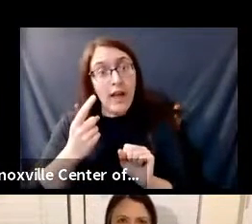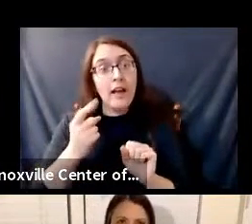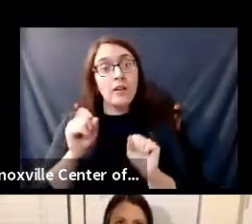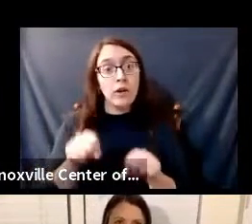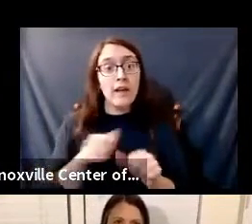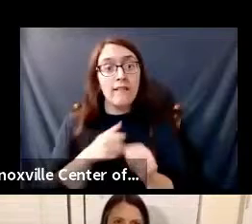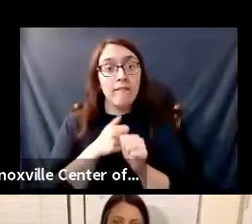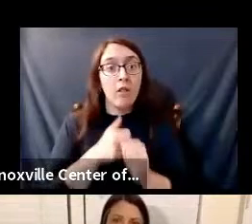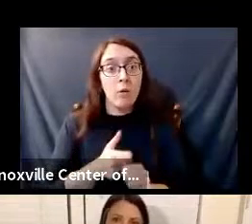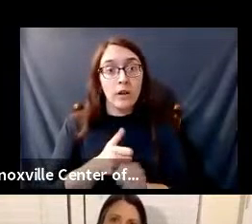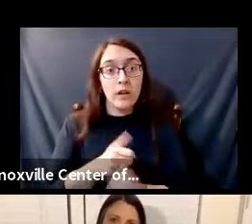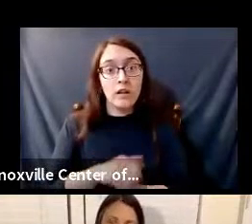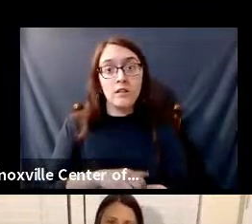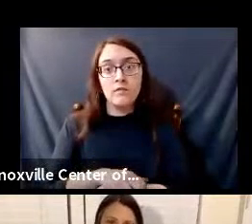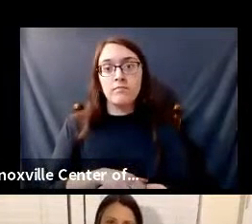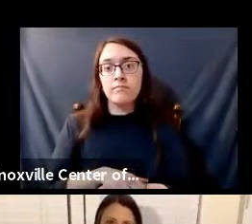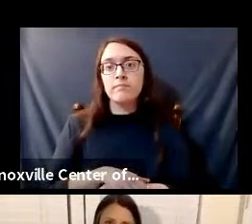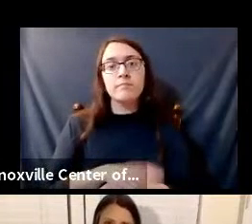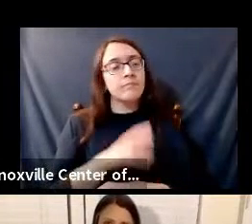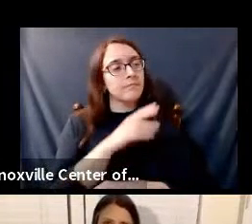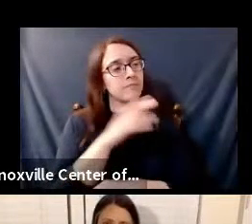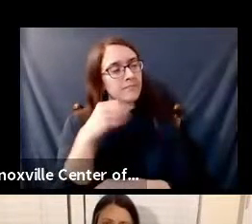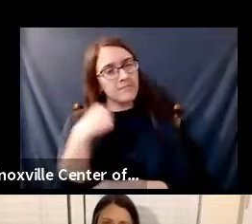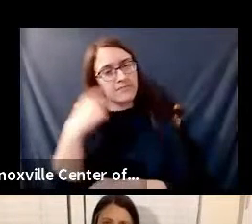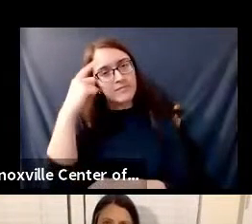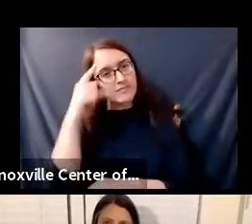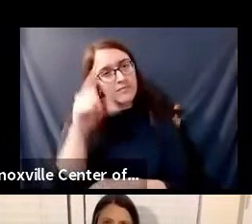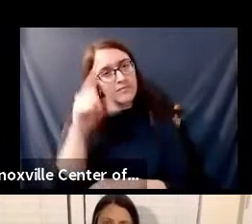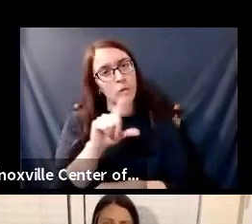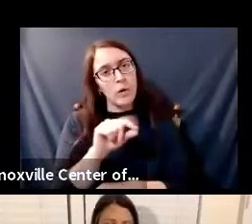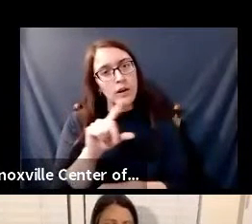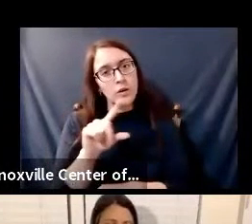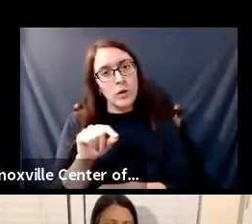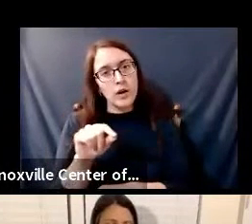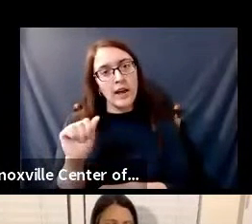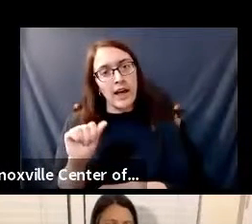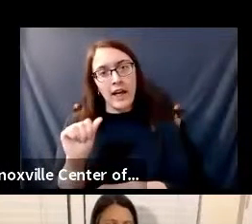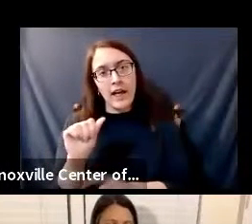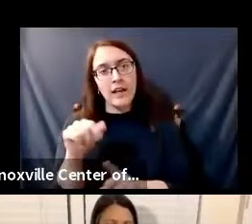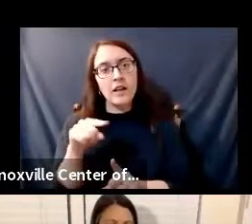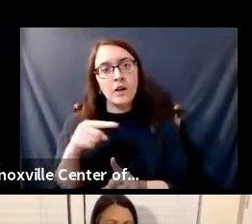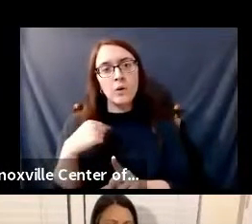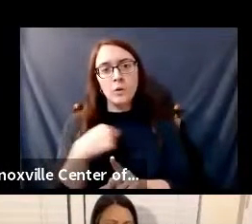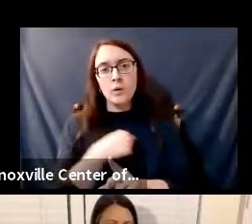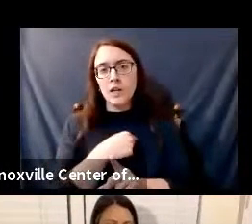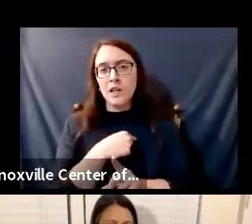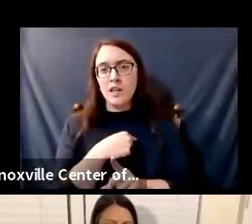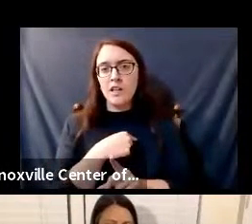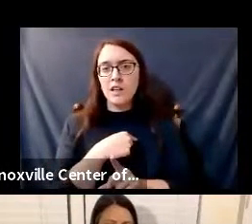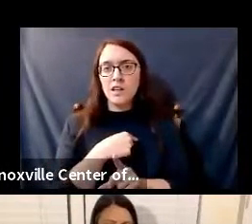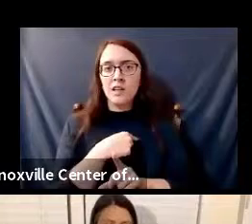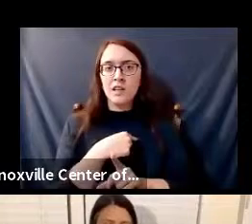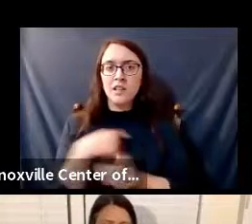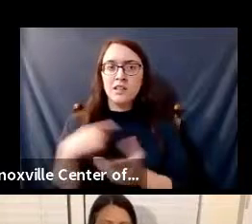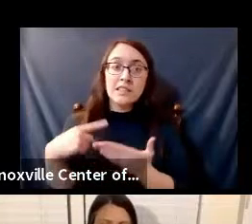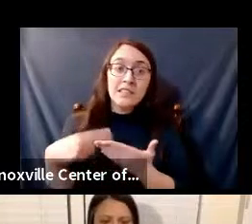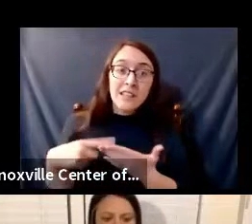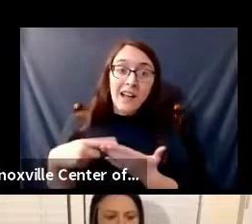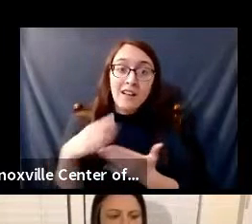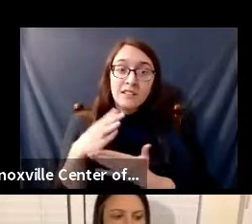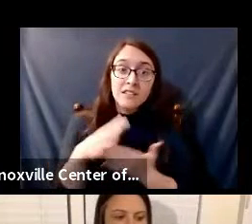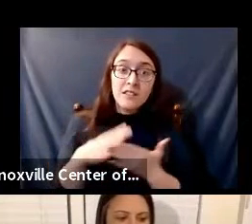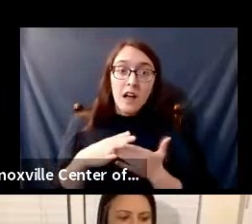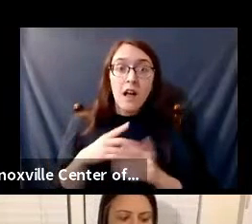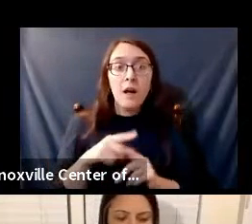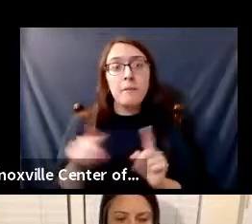Okay. And I think in the 2020-A, I think we sort of hit the points of this, although it wasn't